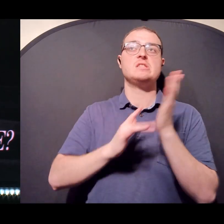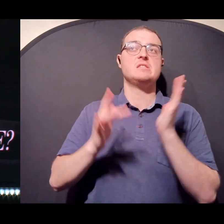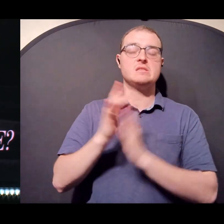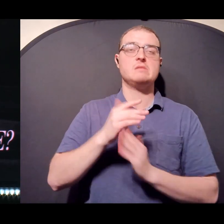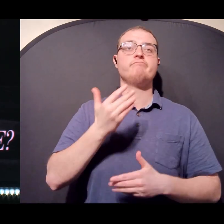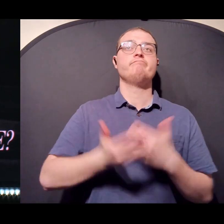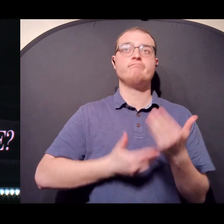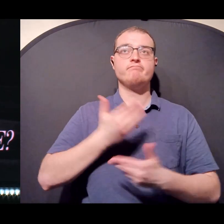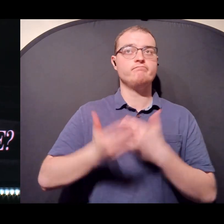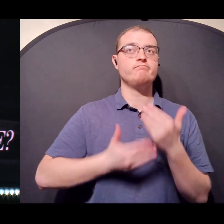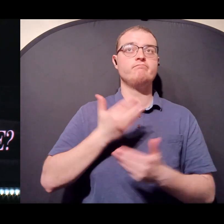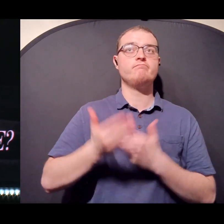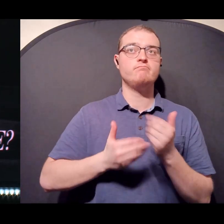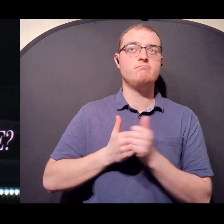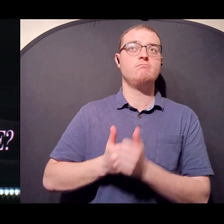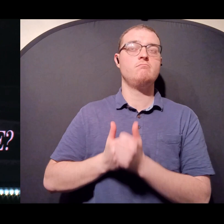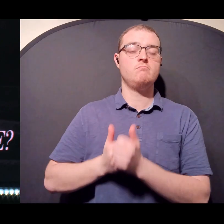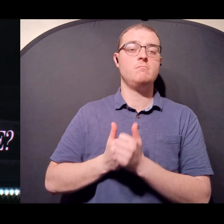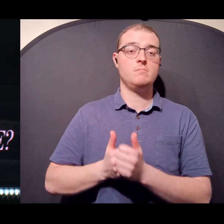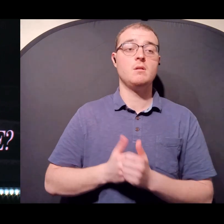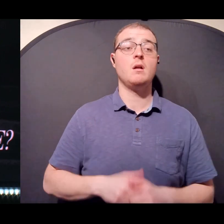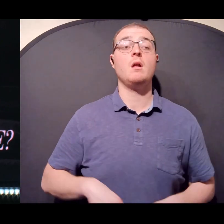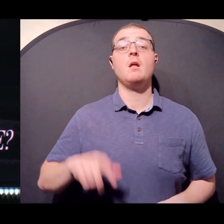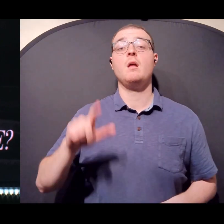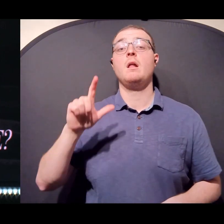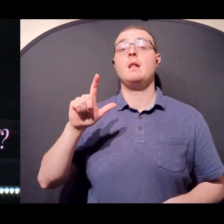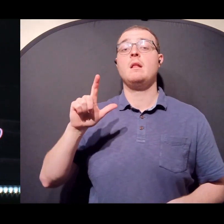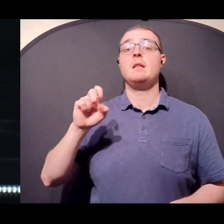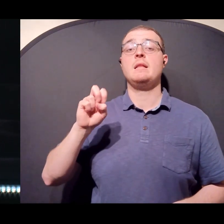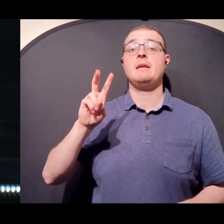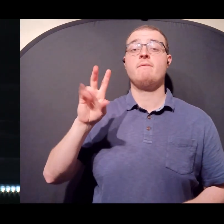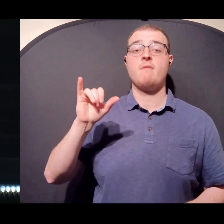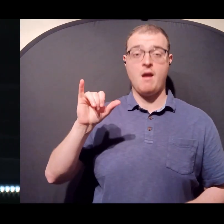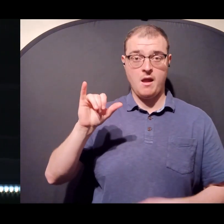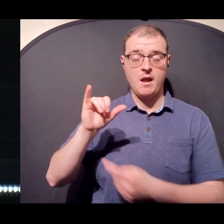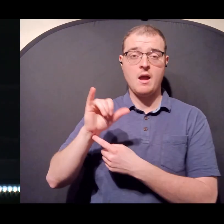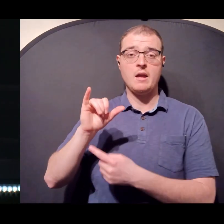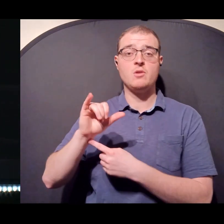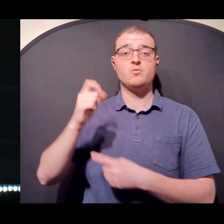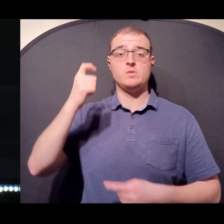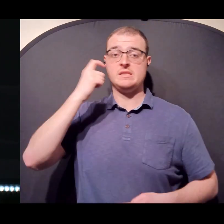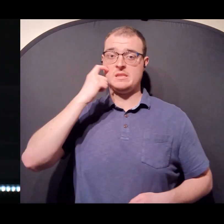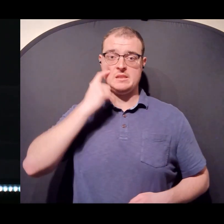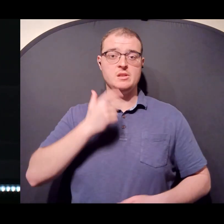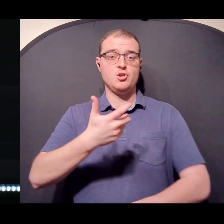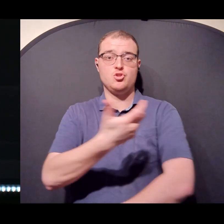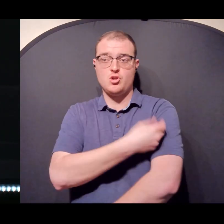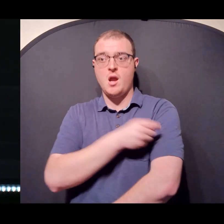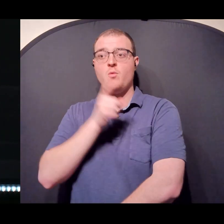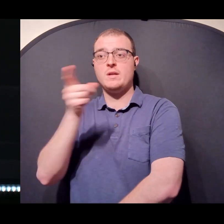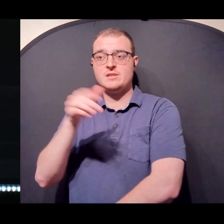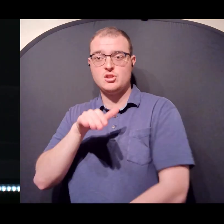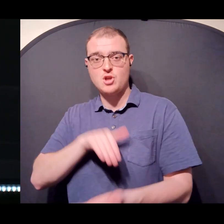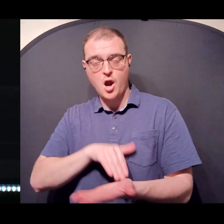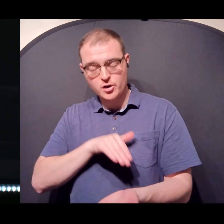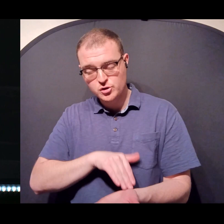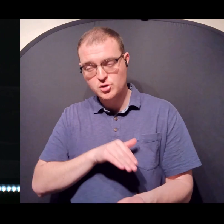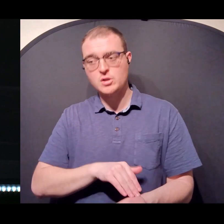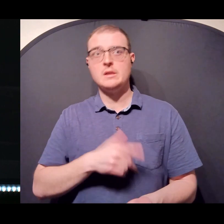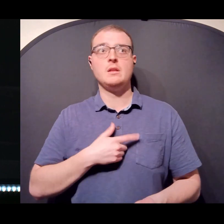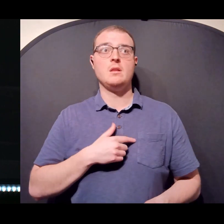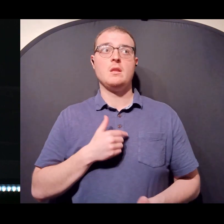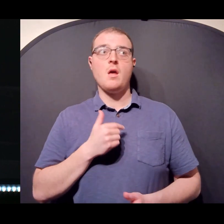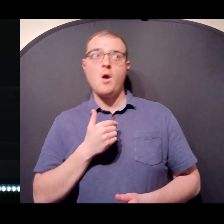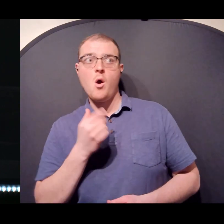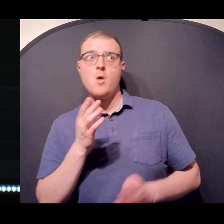words and the concerns. I'm looking at Jesus. Levi got a little shot on Friday. He had to go to the doctor, and the whole time on his way, he was